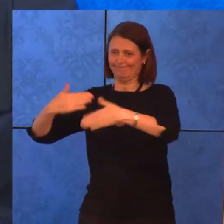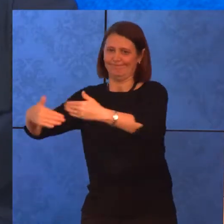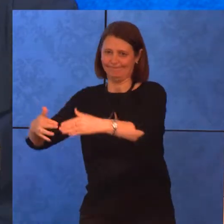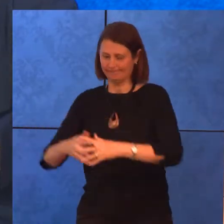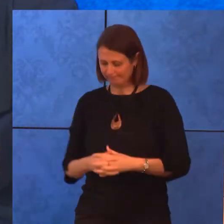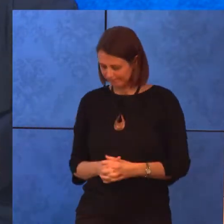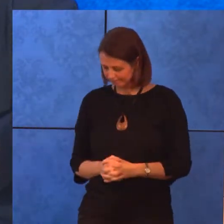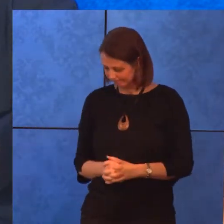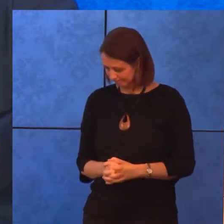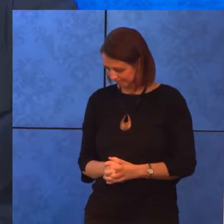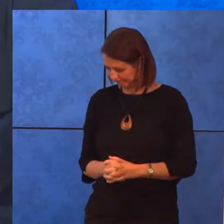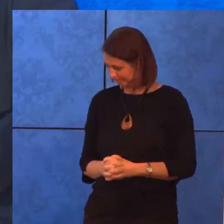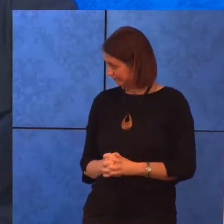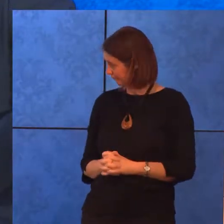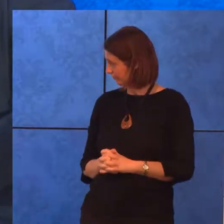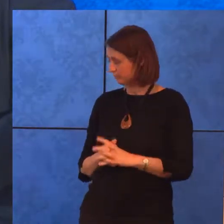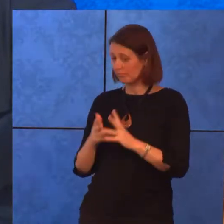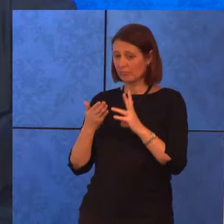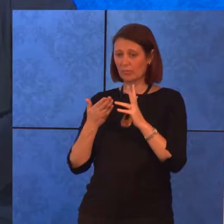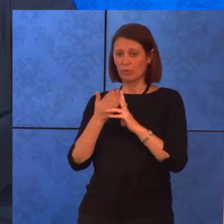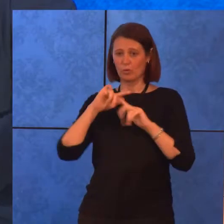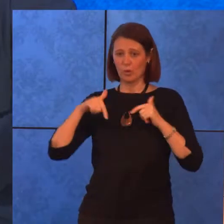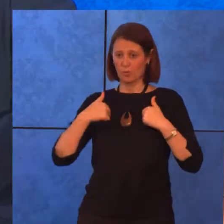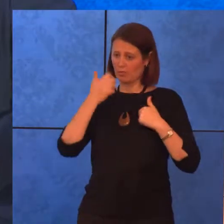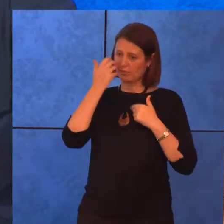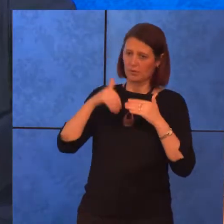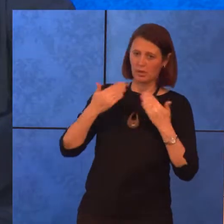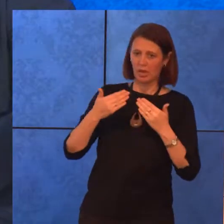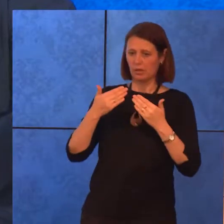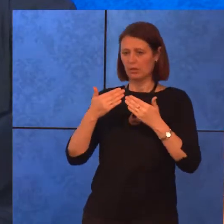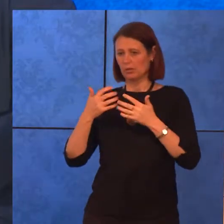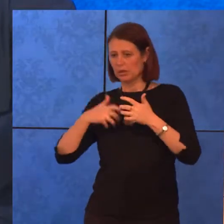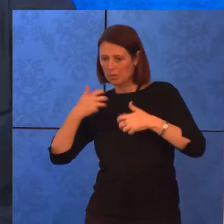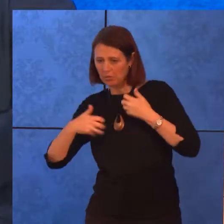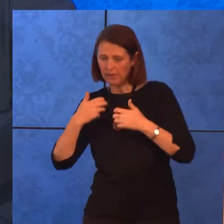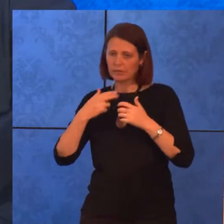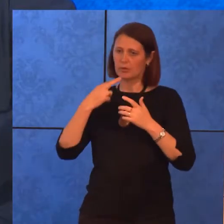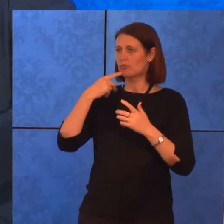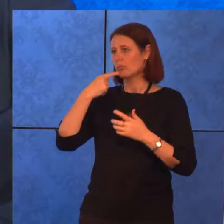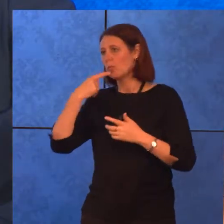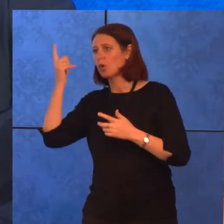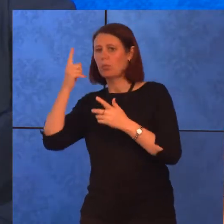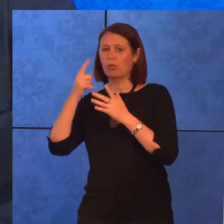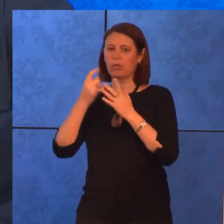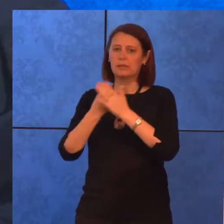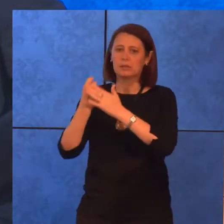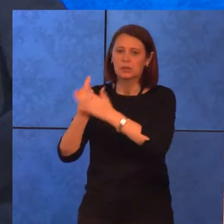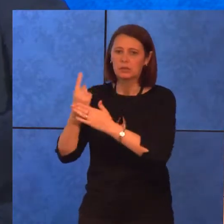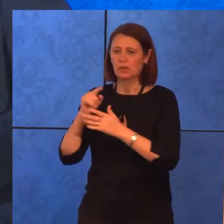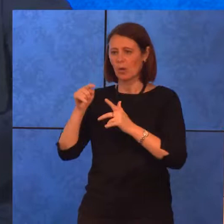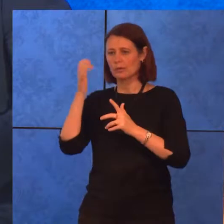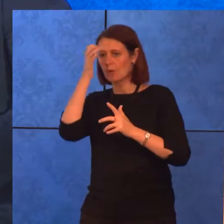through our day-to-day handling of complaints, reportable incidents, etc., as well as those more kind of